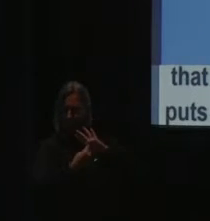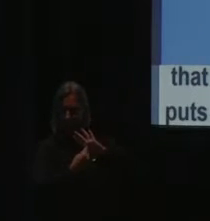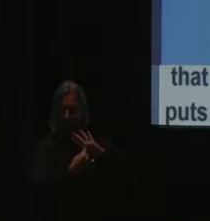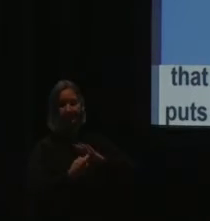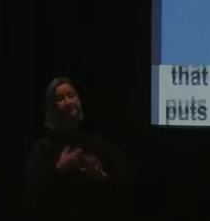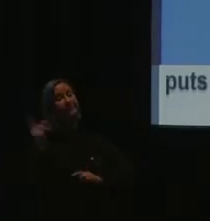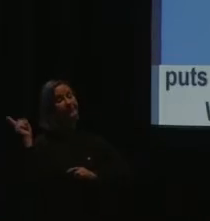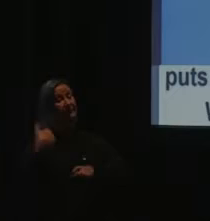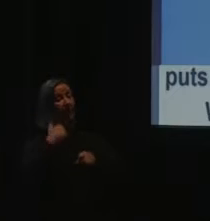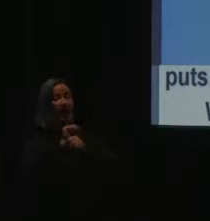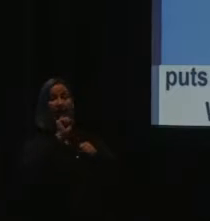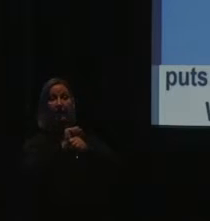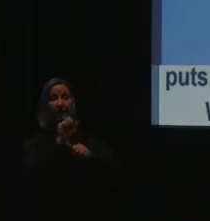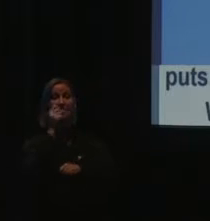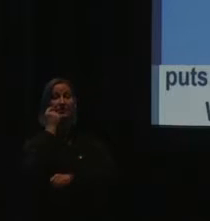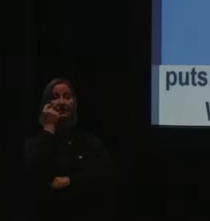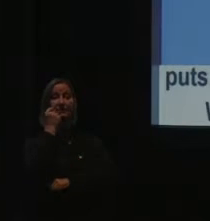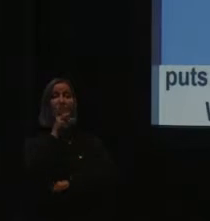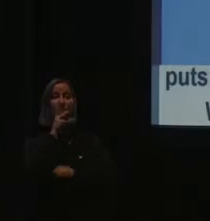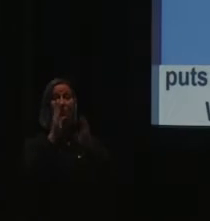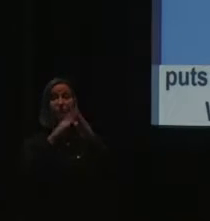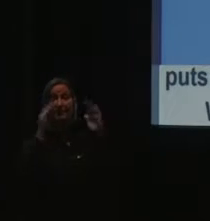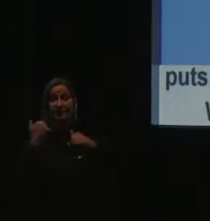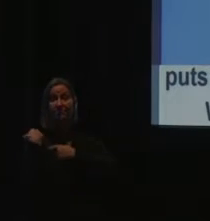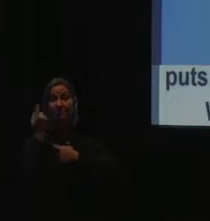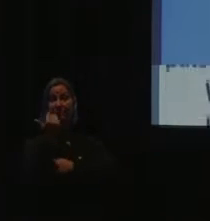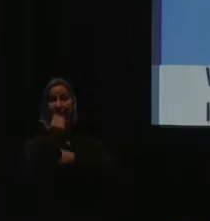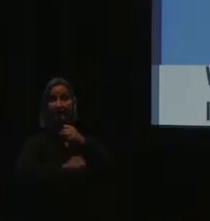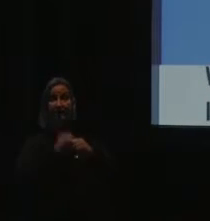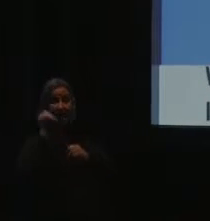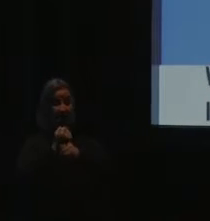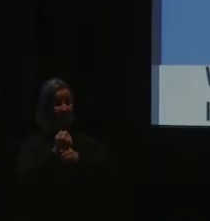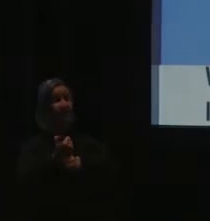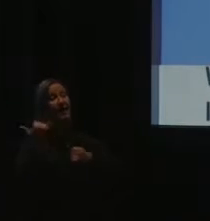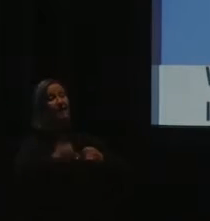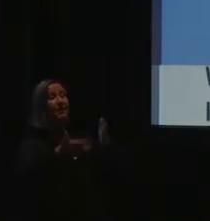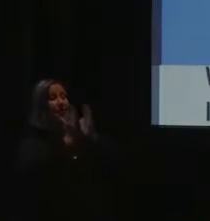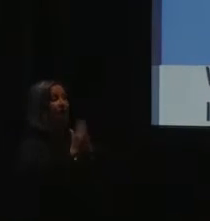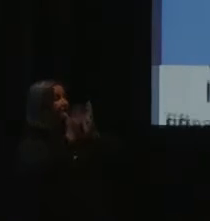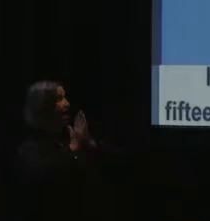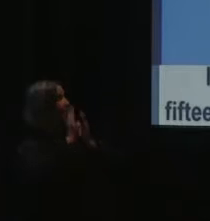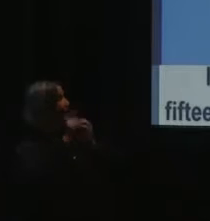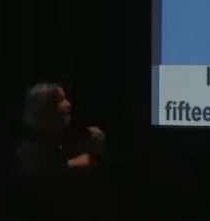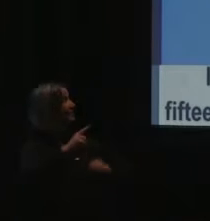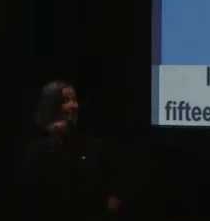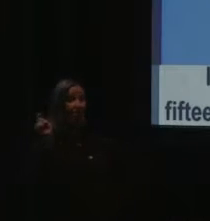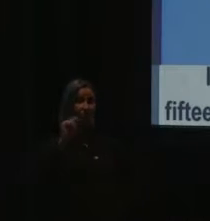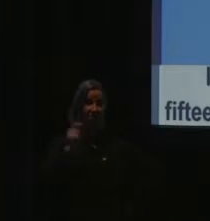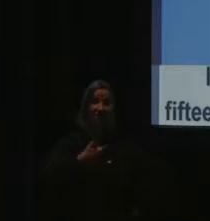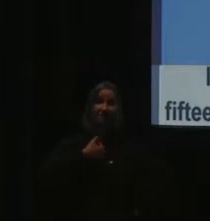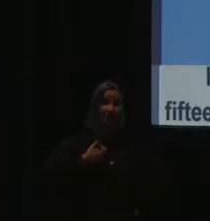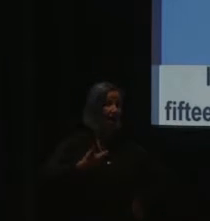been working at San Antonio Water System for 15 years, and we've been answering a lot of questions on toilets. So I have this earth-shattering